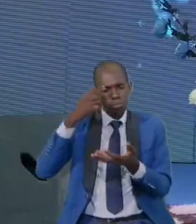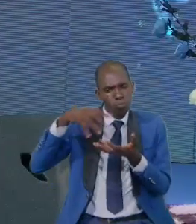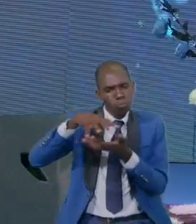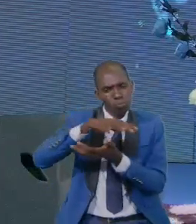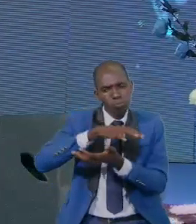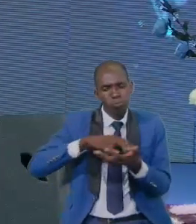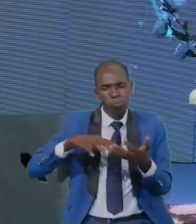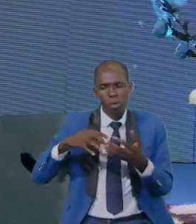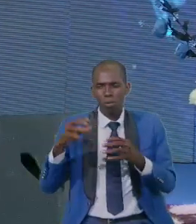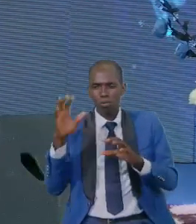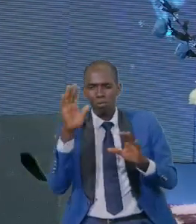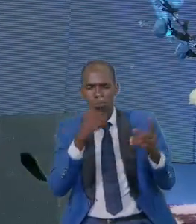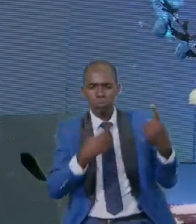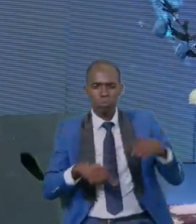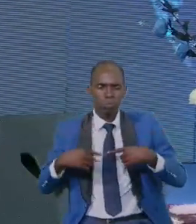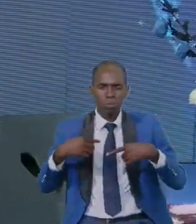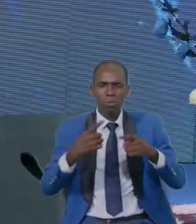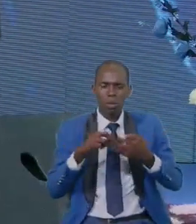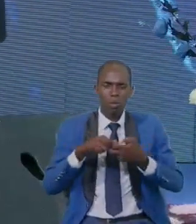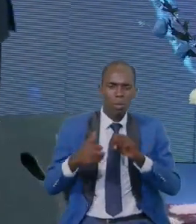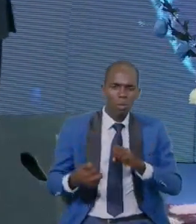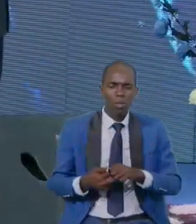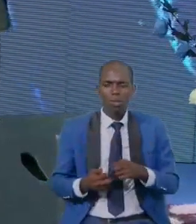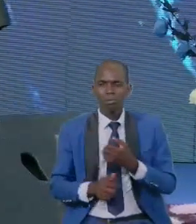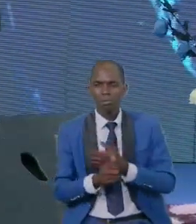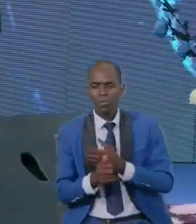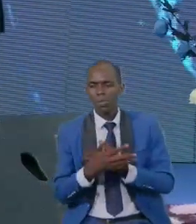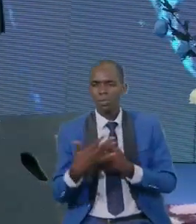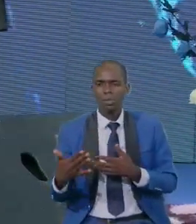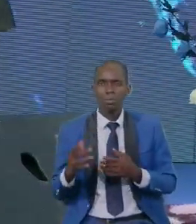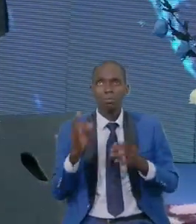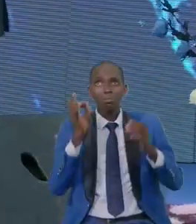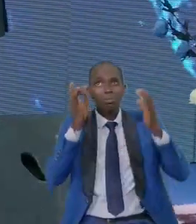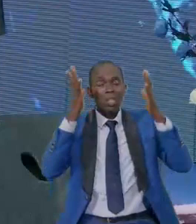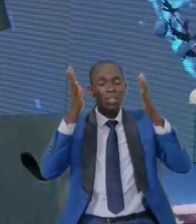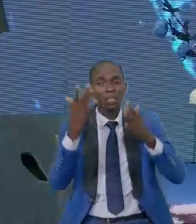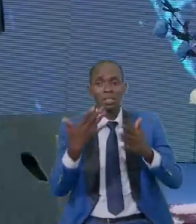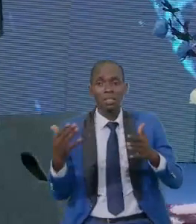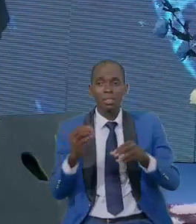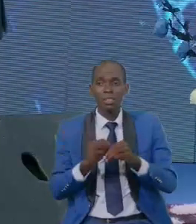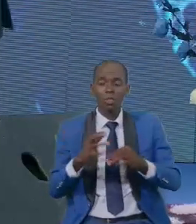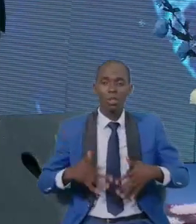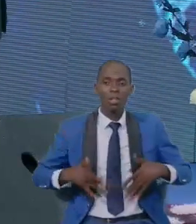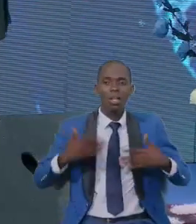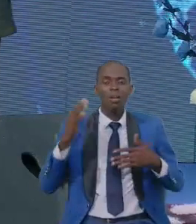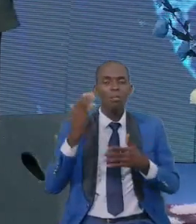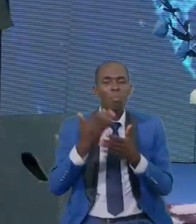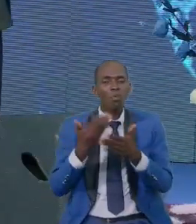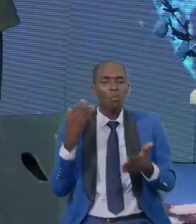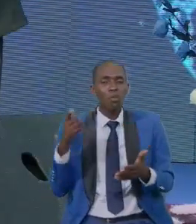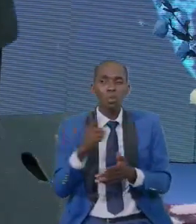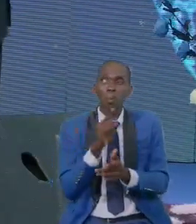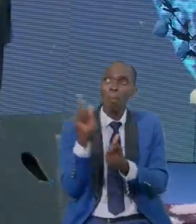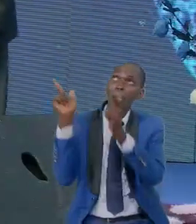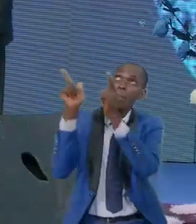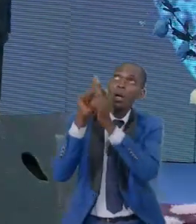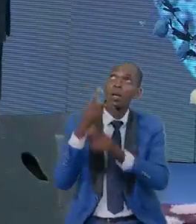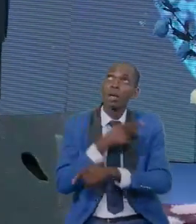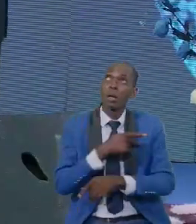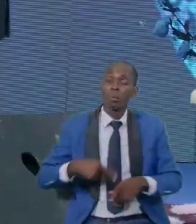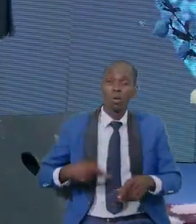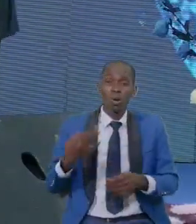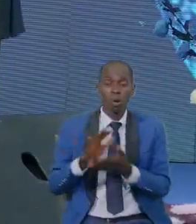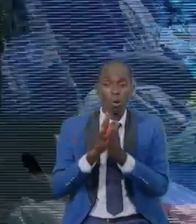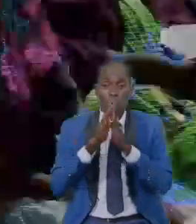and violence and brutality and cruelty in your life before you met the prince, everything will